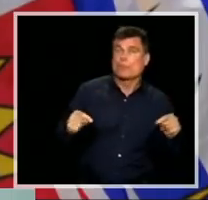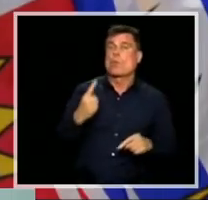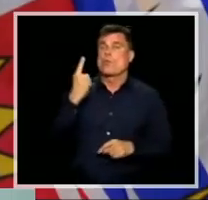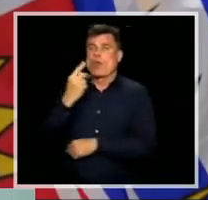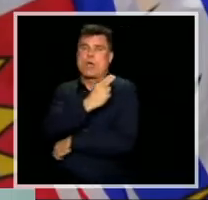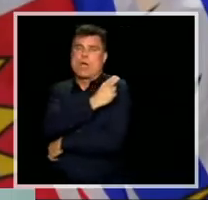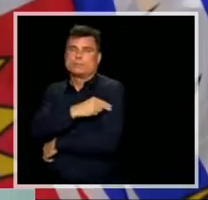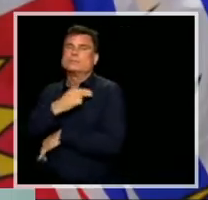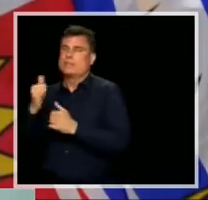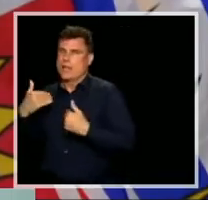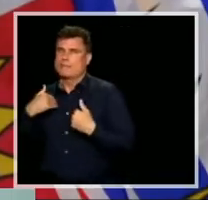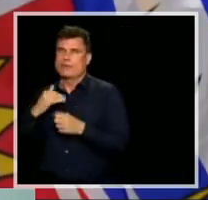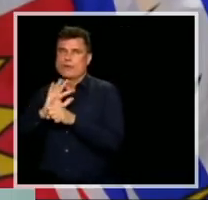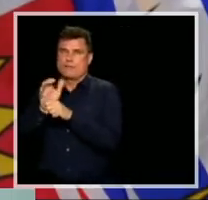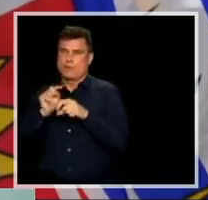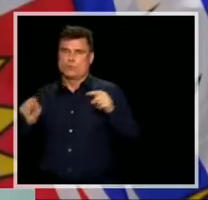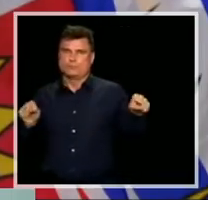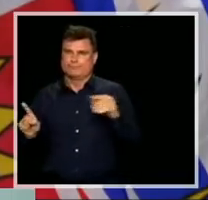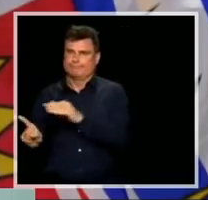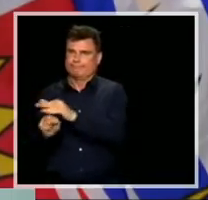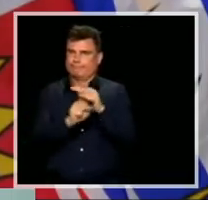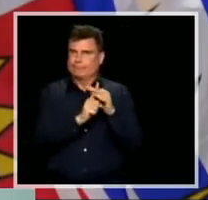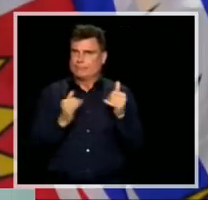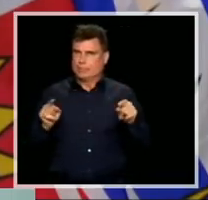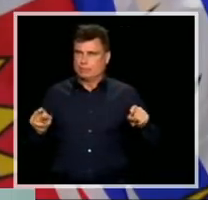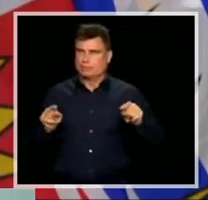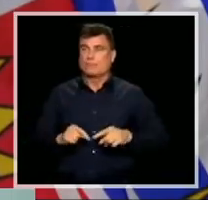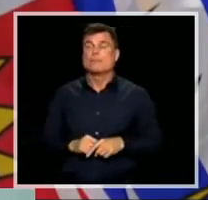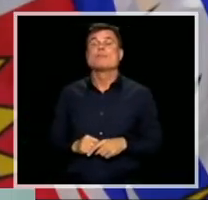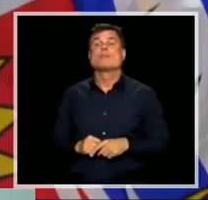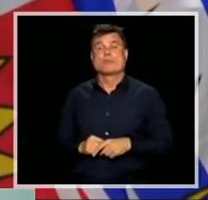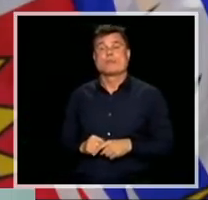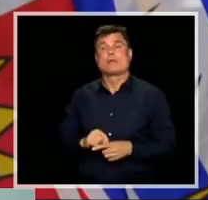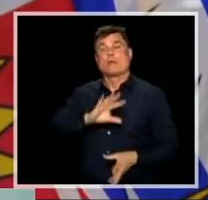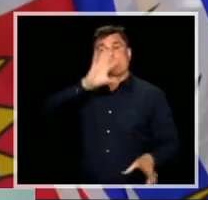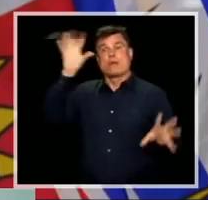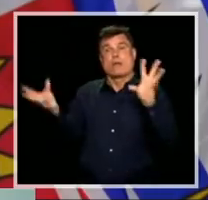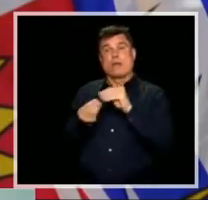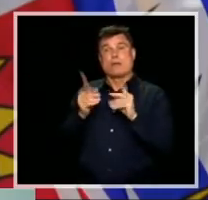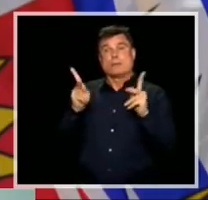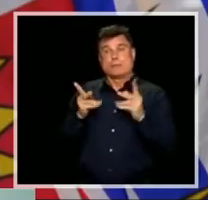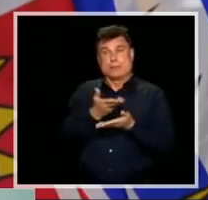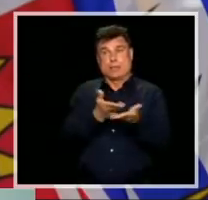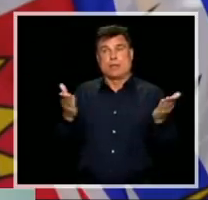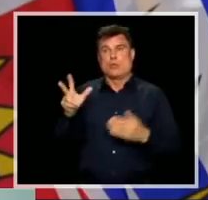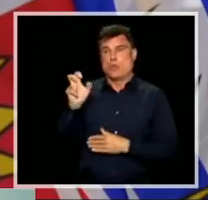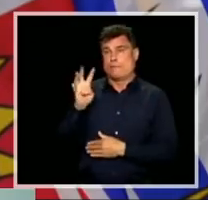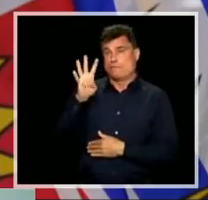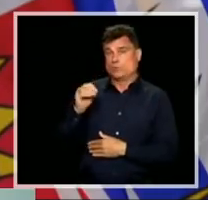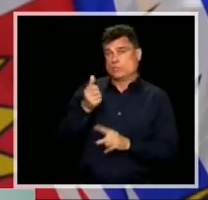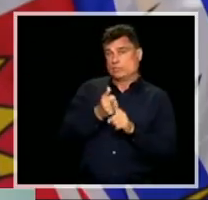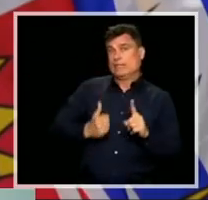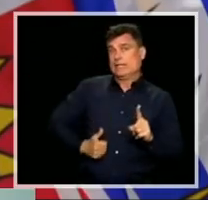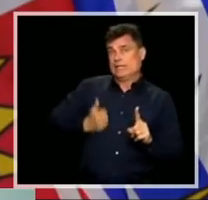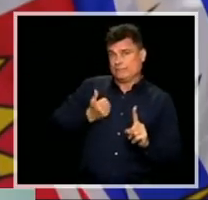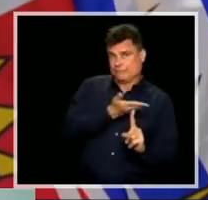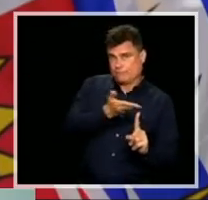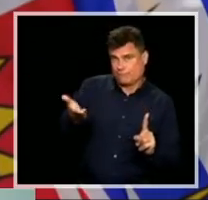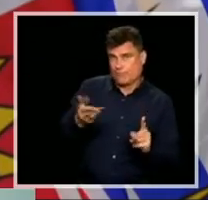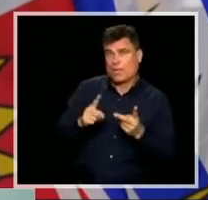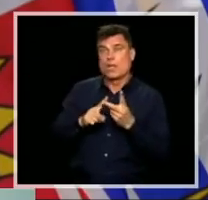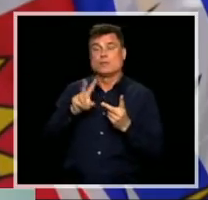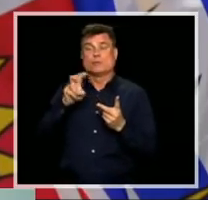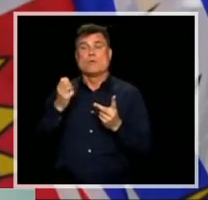from COVID-19. In the last few days, the numbers of new cases continue to stay